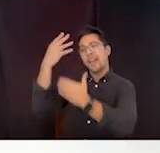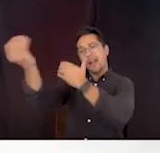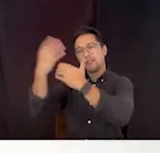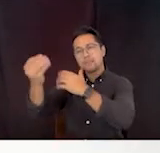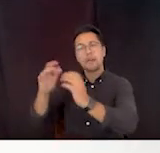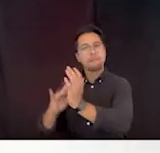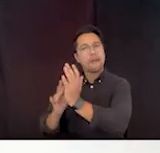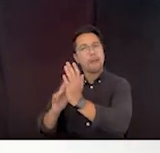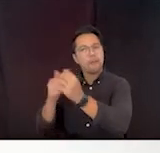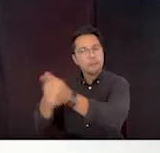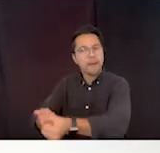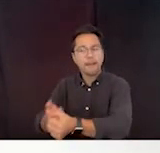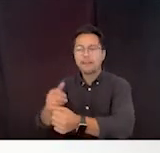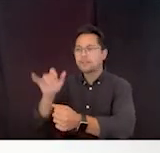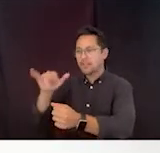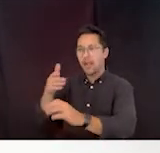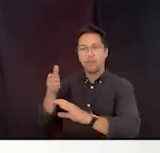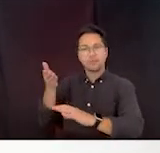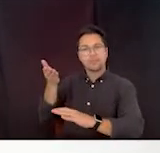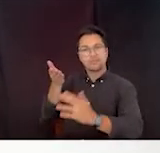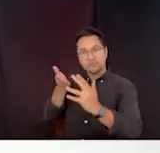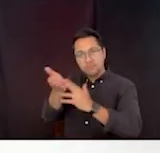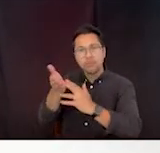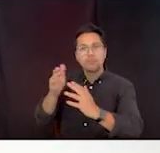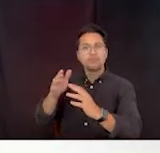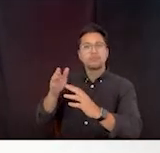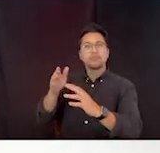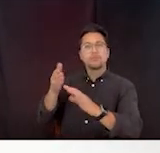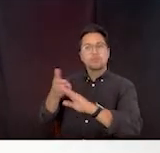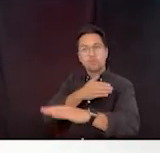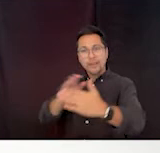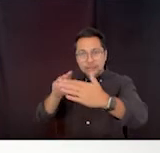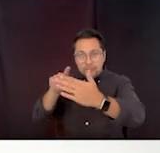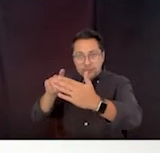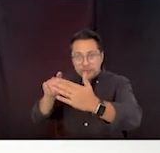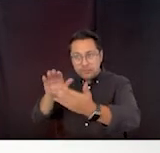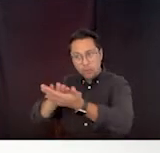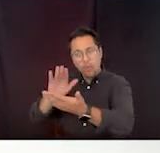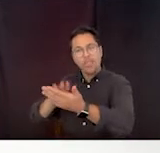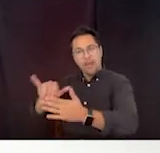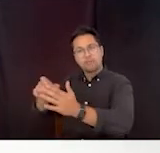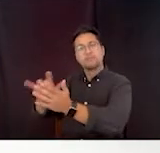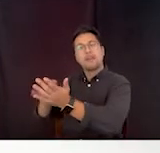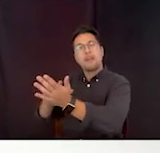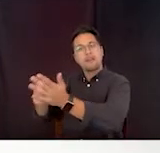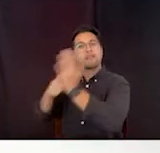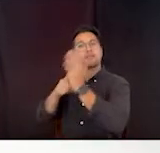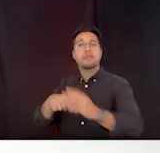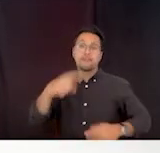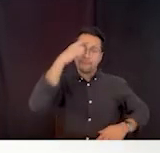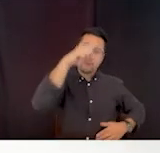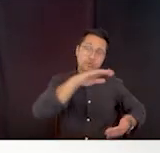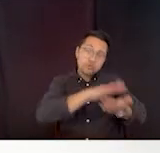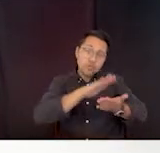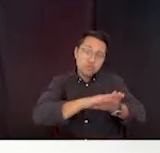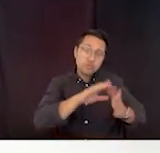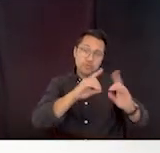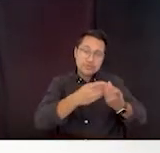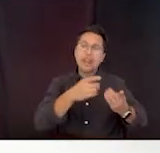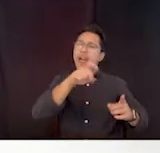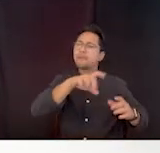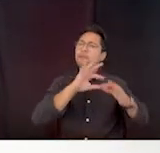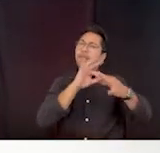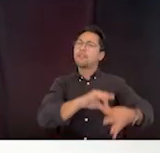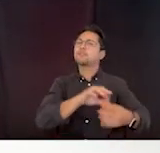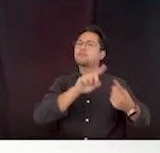services you've been receiving in preschool, they are medically necessary. For the school district to provide those services, they have to be educationally